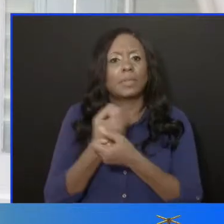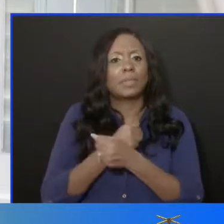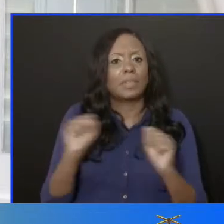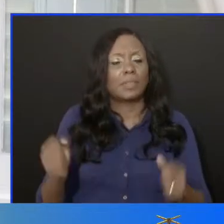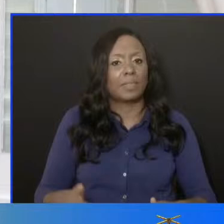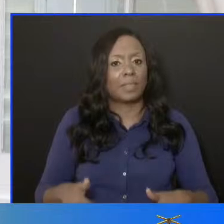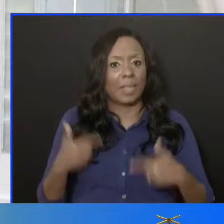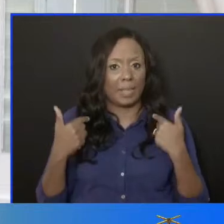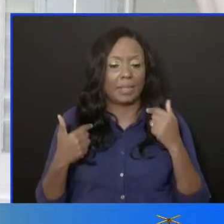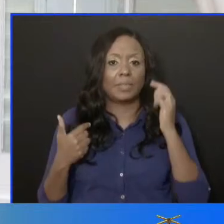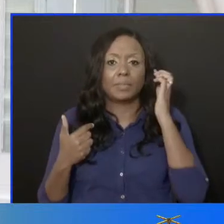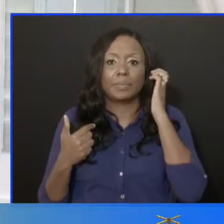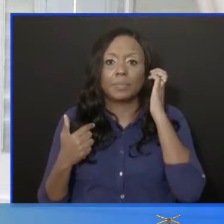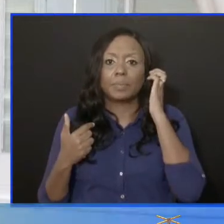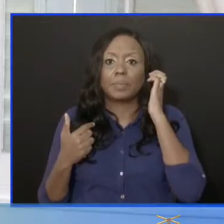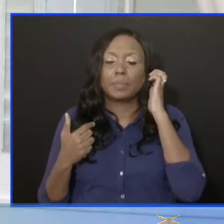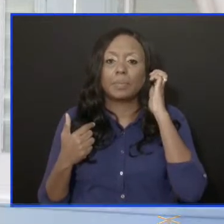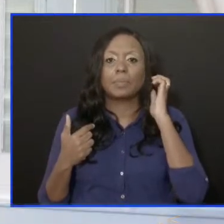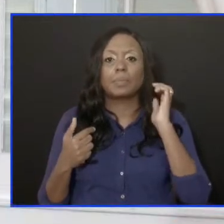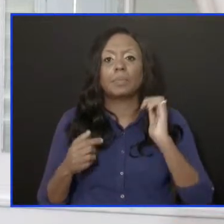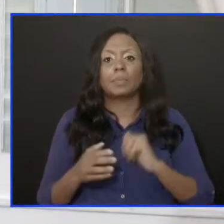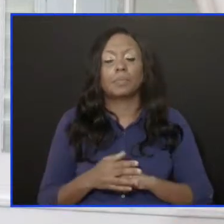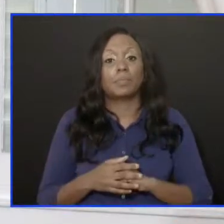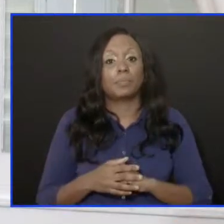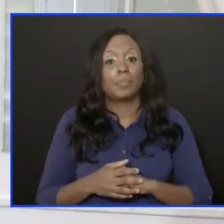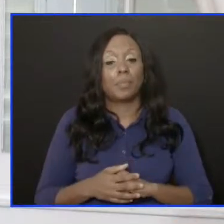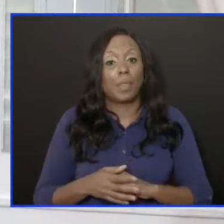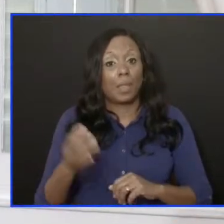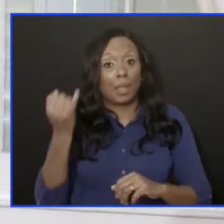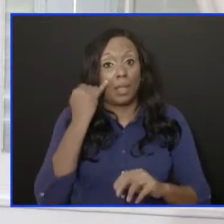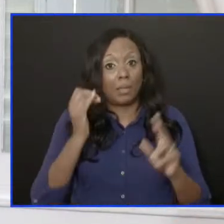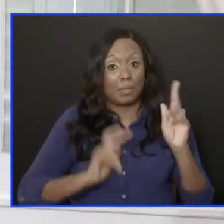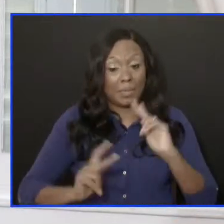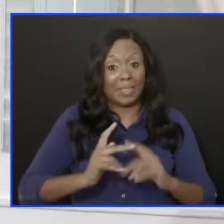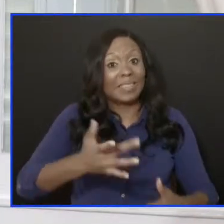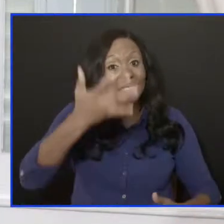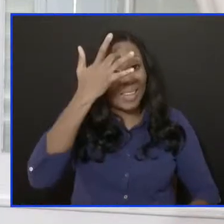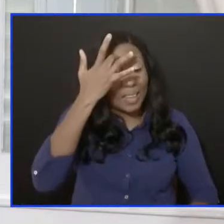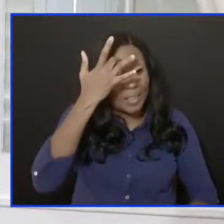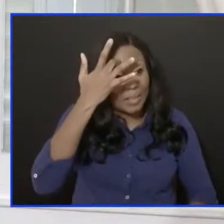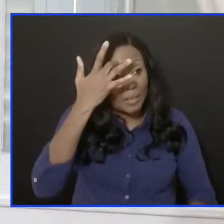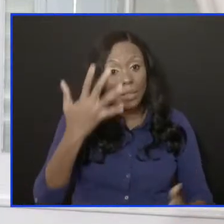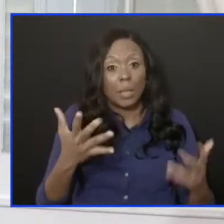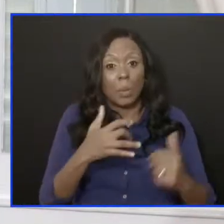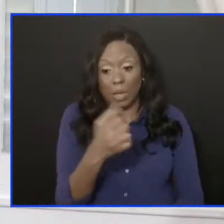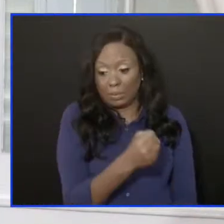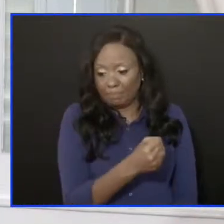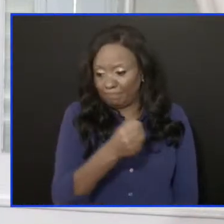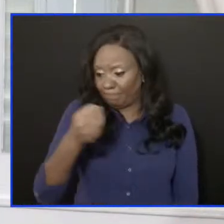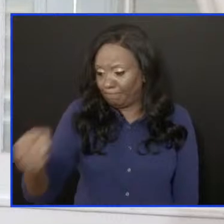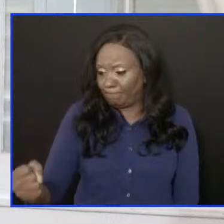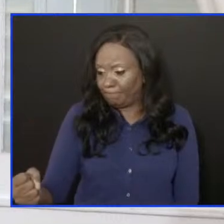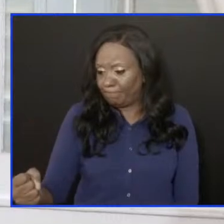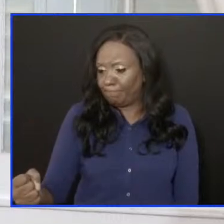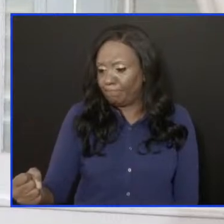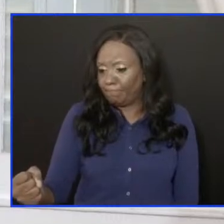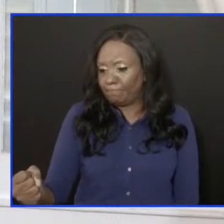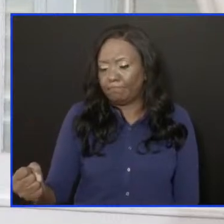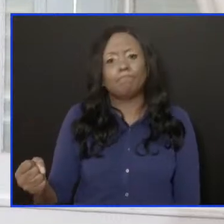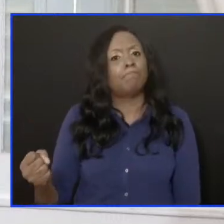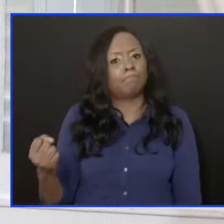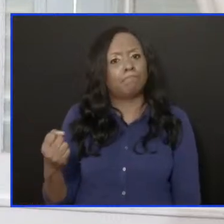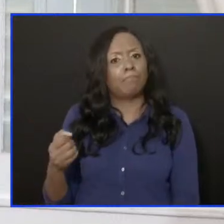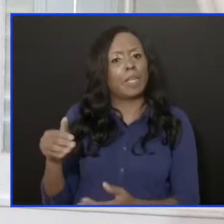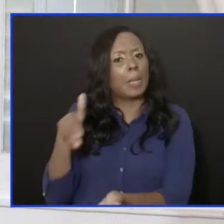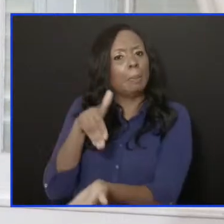and trying to get those persons who are ill out of their homes so that they can be treated, so that they can be dealt with.